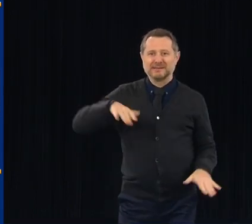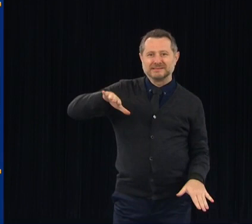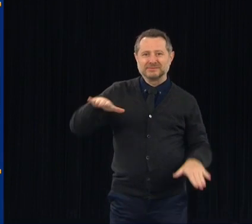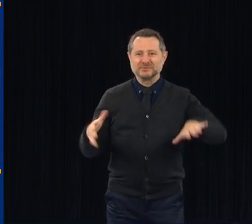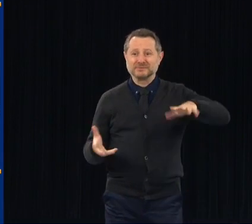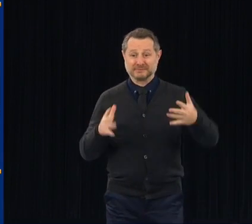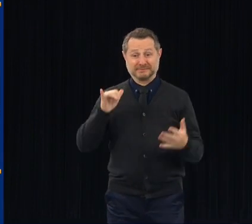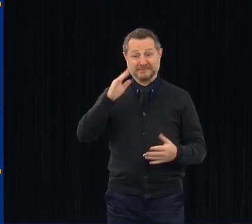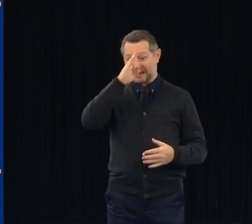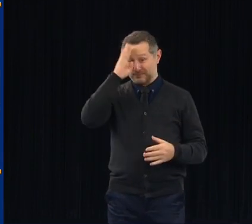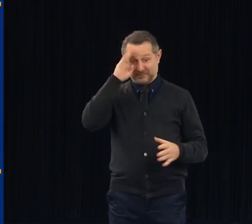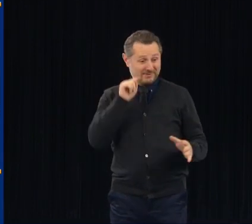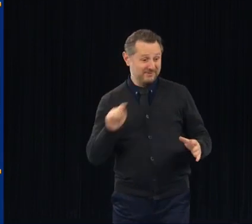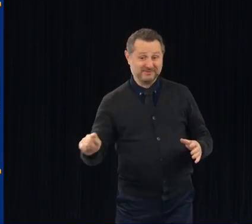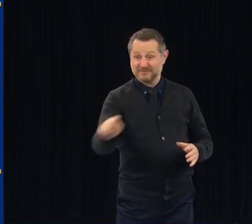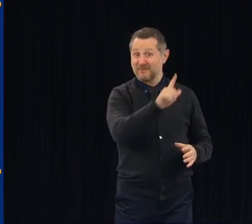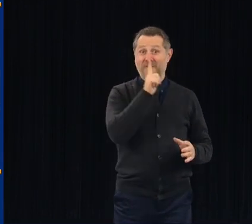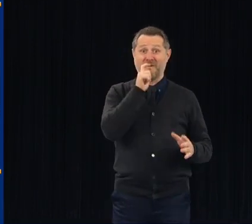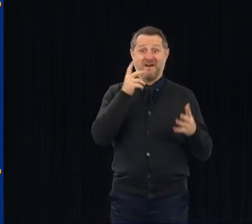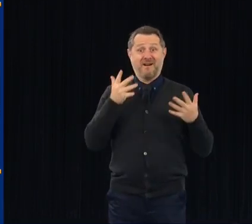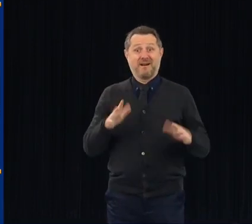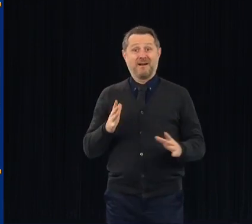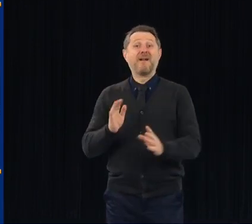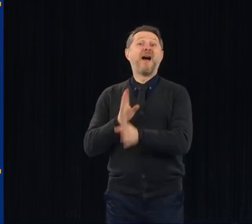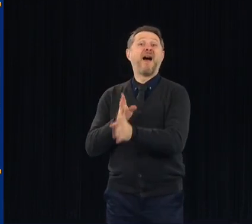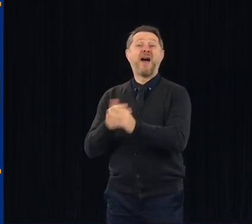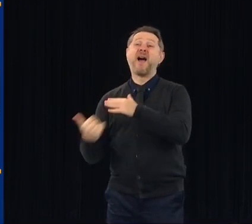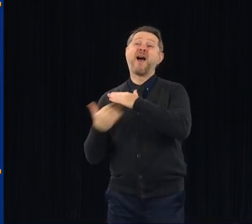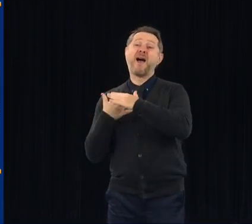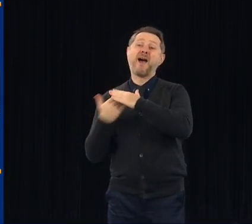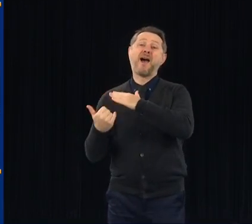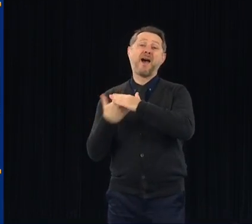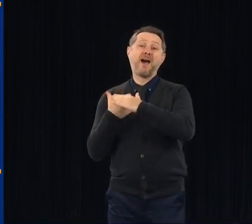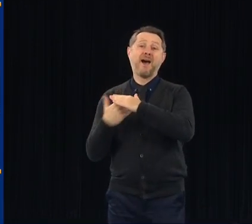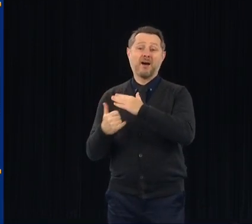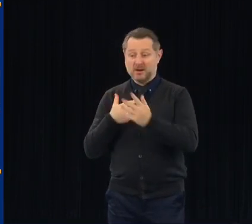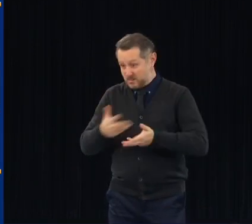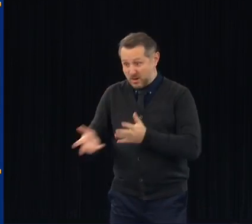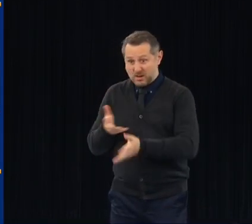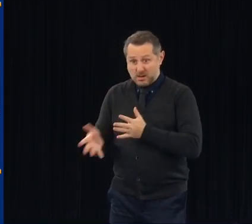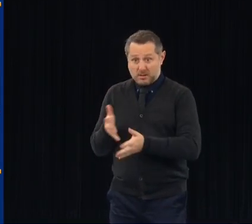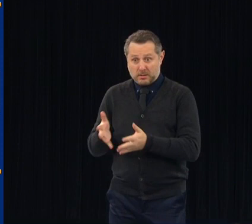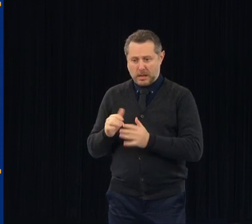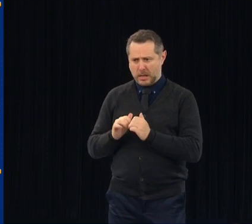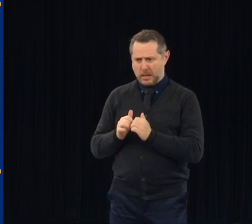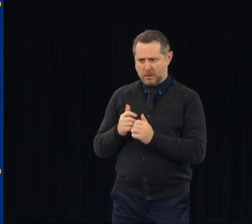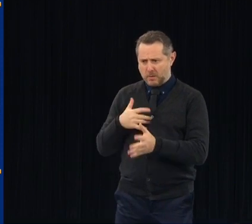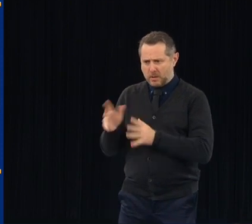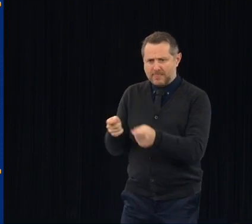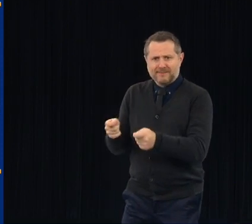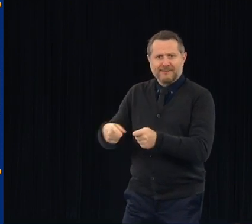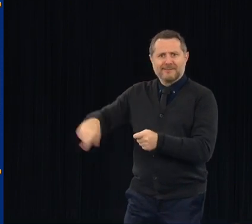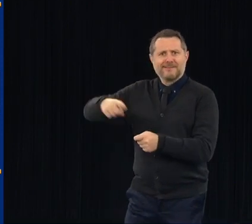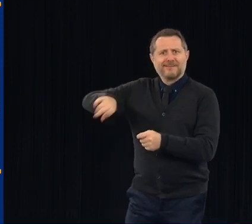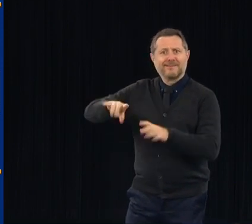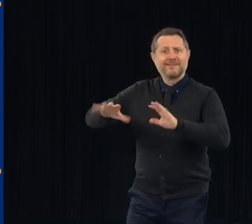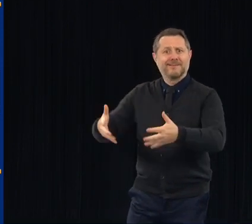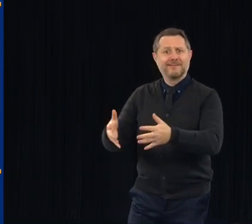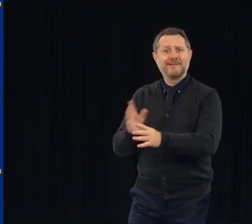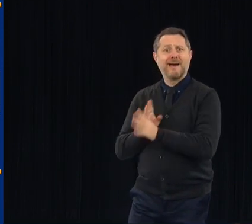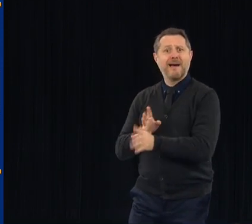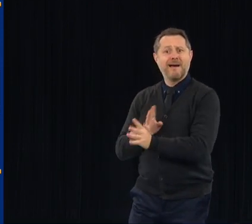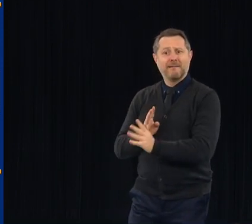network, yes, you're going to be over capacity. And the only way we can make this work is if